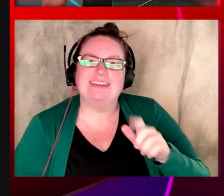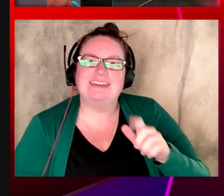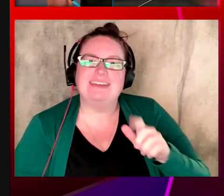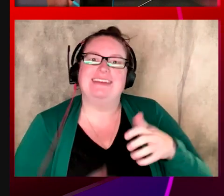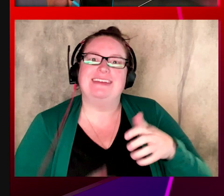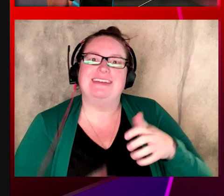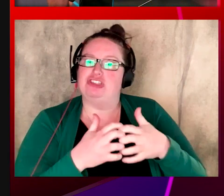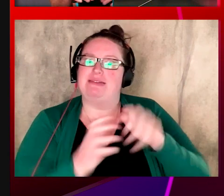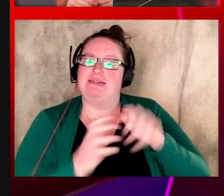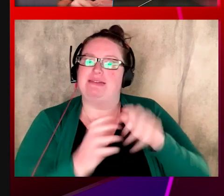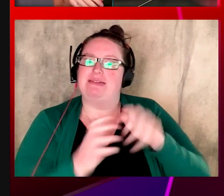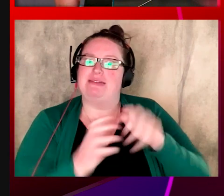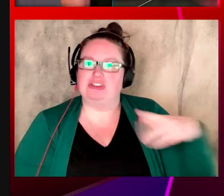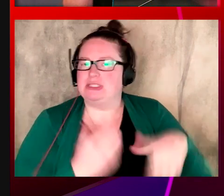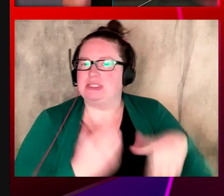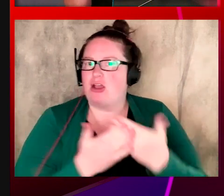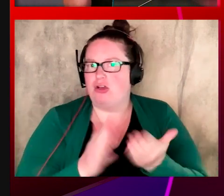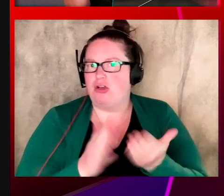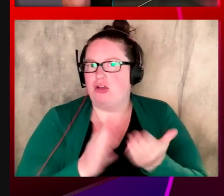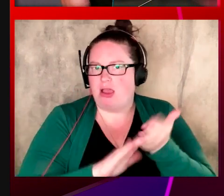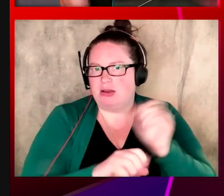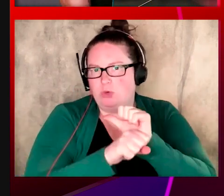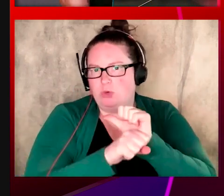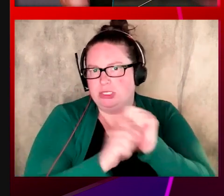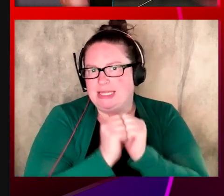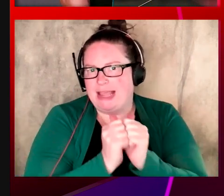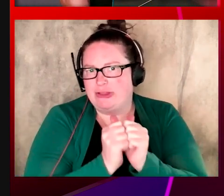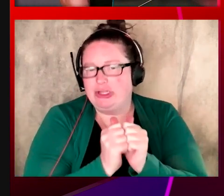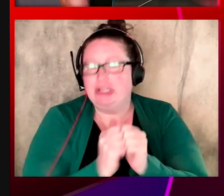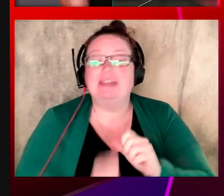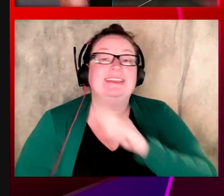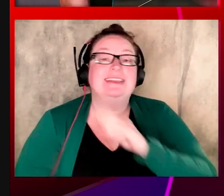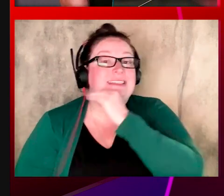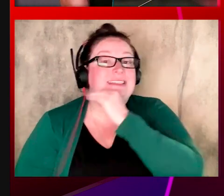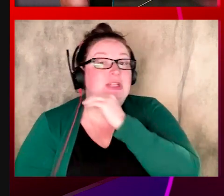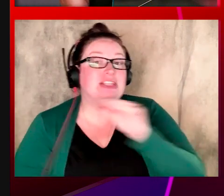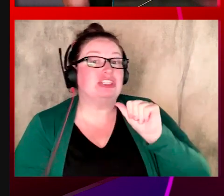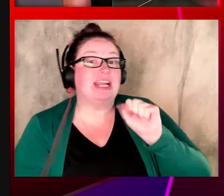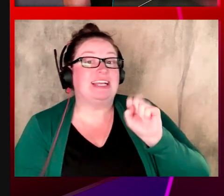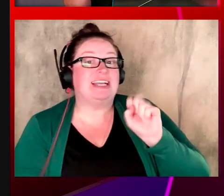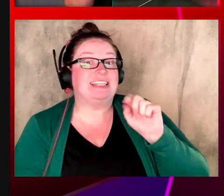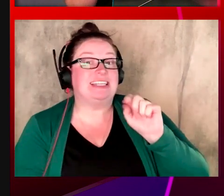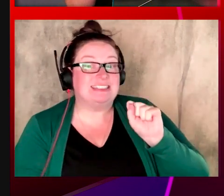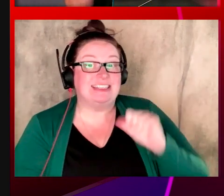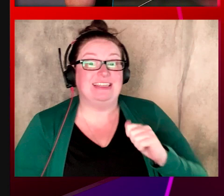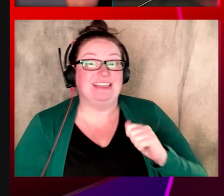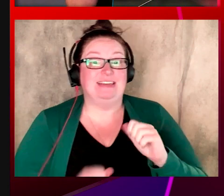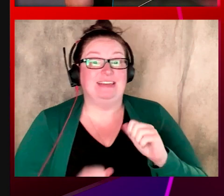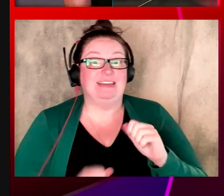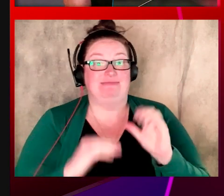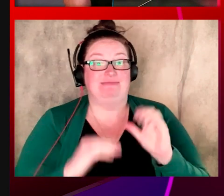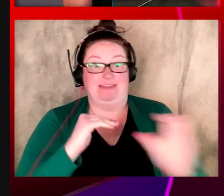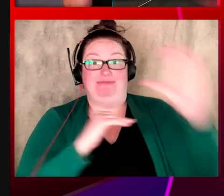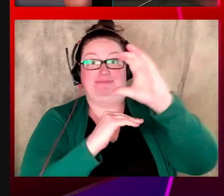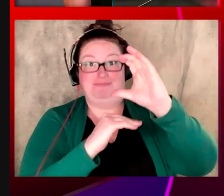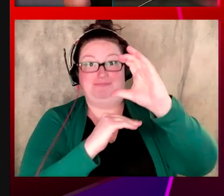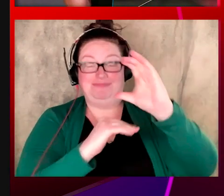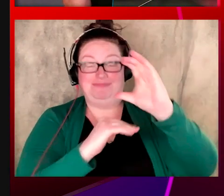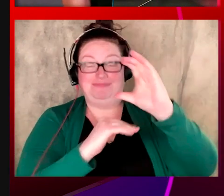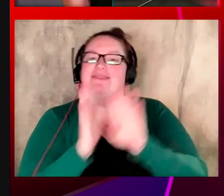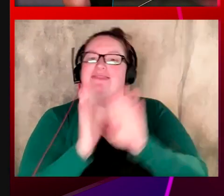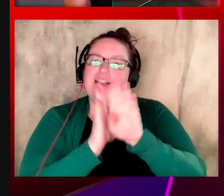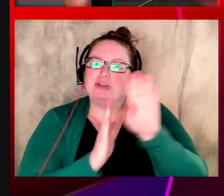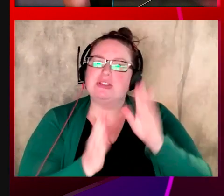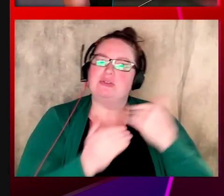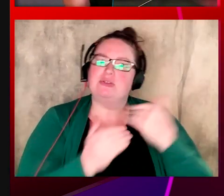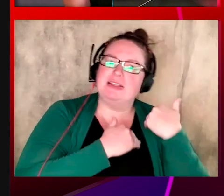run and work in concert. Wow. And then the simulation assets live above this. And so developers are responsible for the assets and the logic,